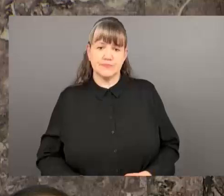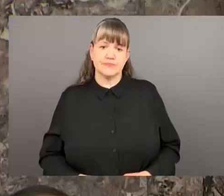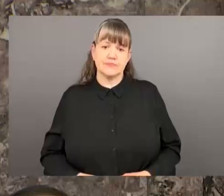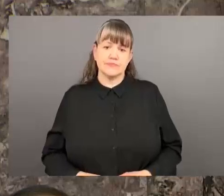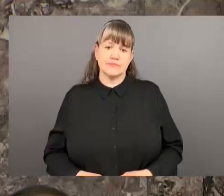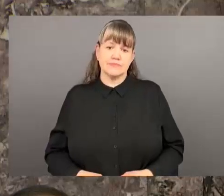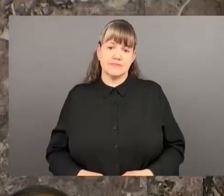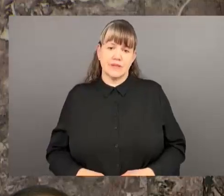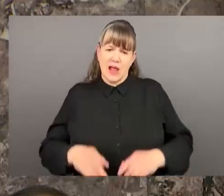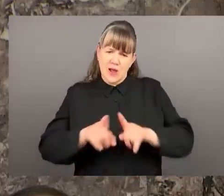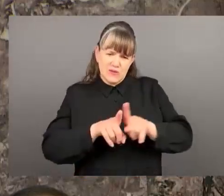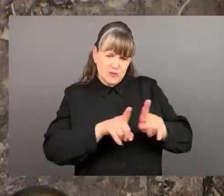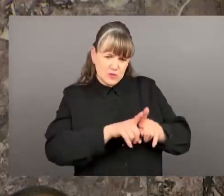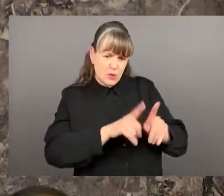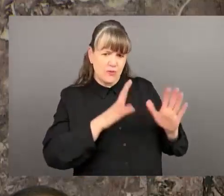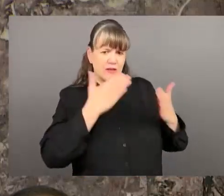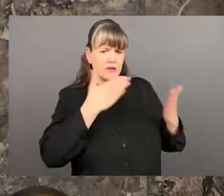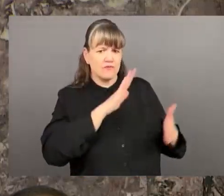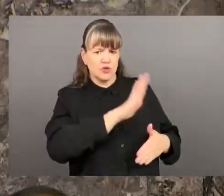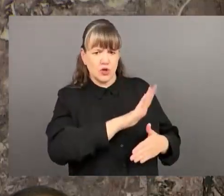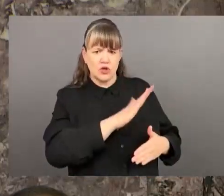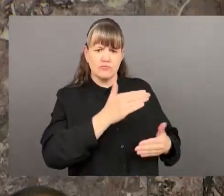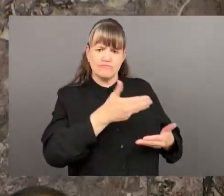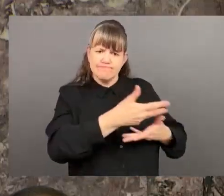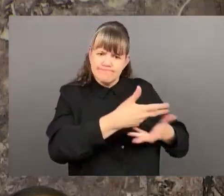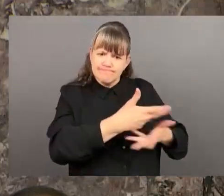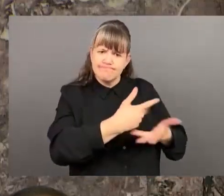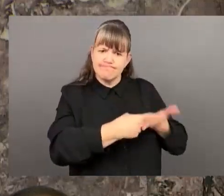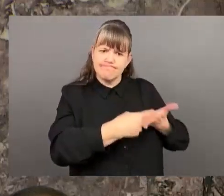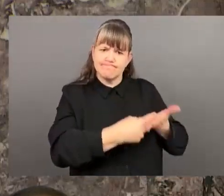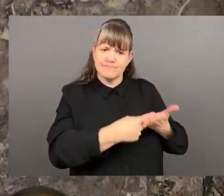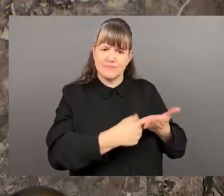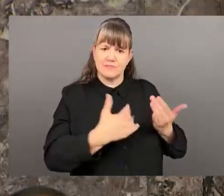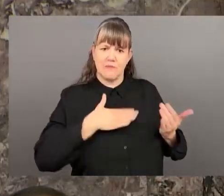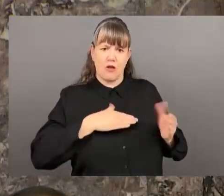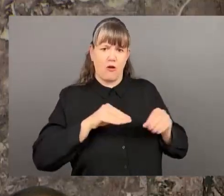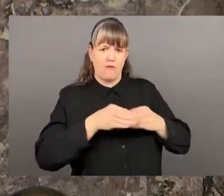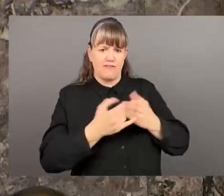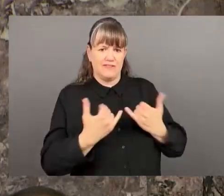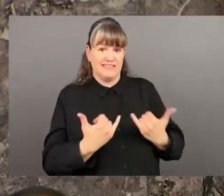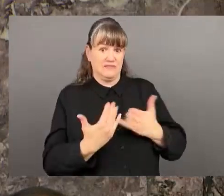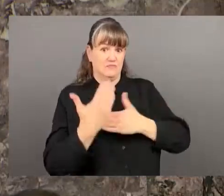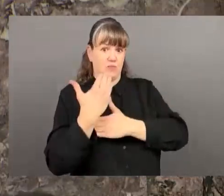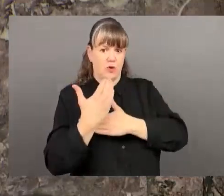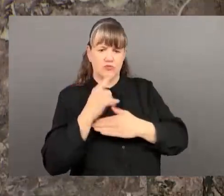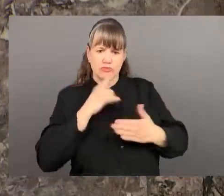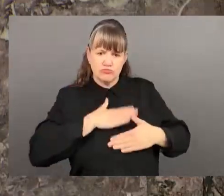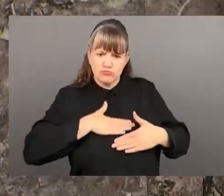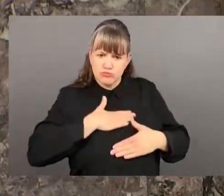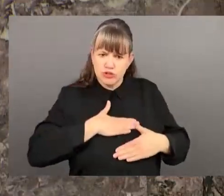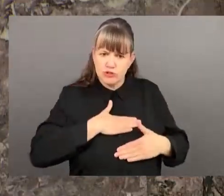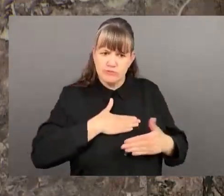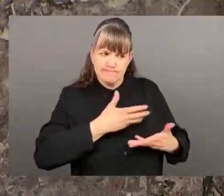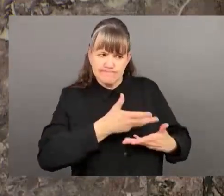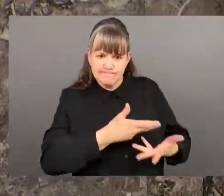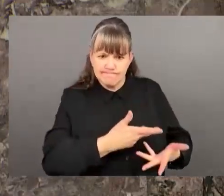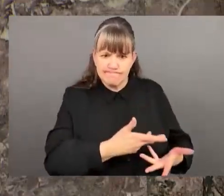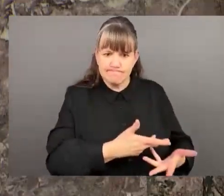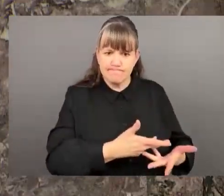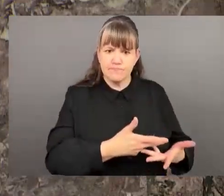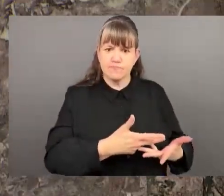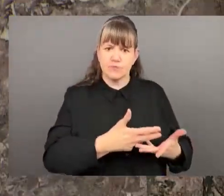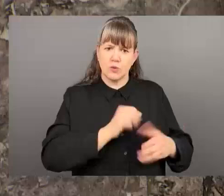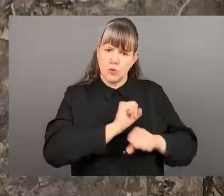in my office this morning. I really appreciated it, because that's how we can work together. Mr. Speaker, my promise to rural British Columbians is I will